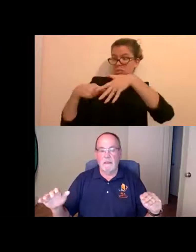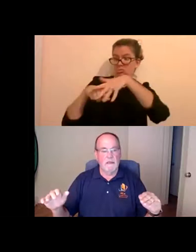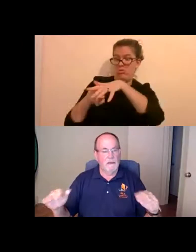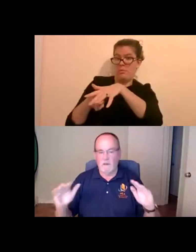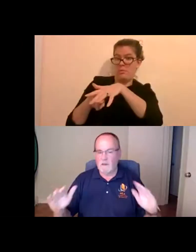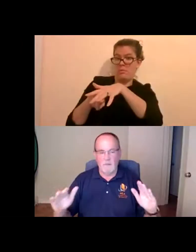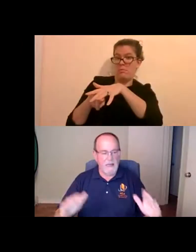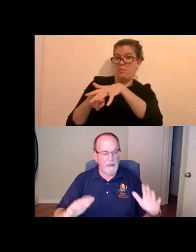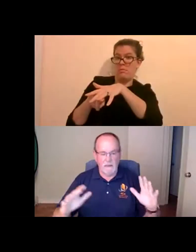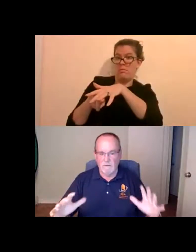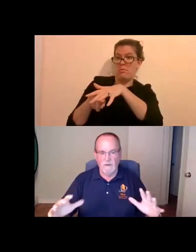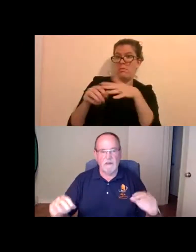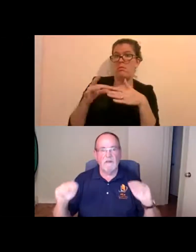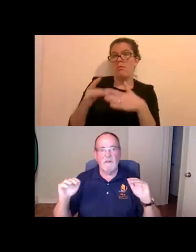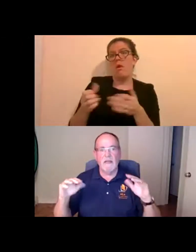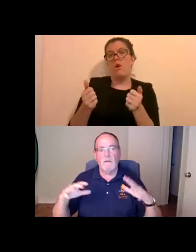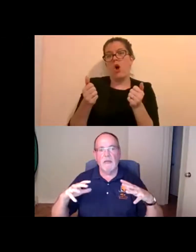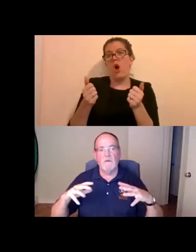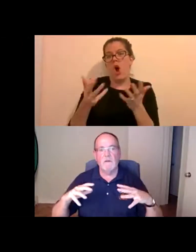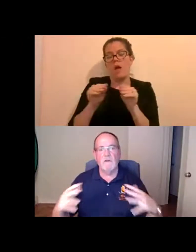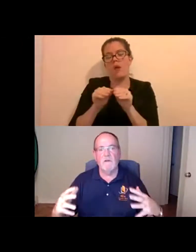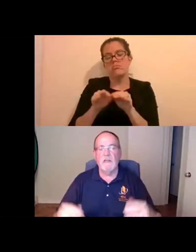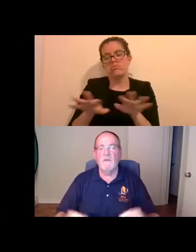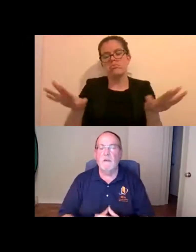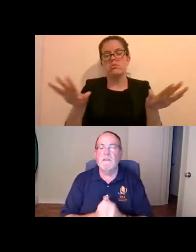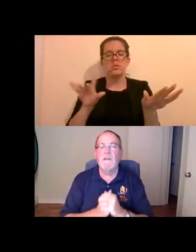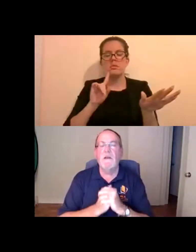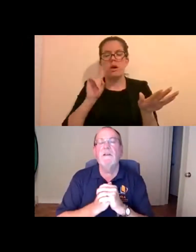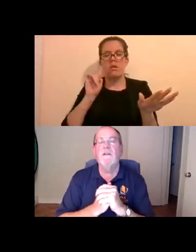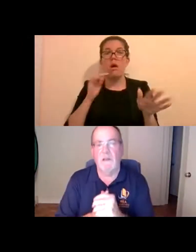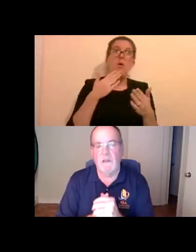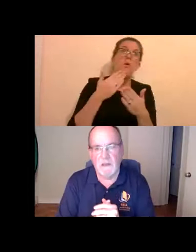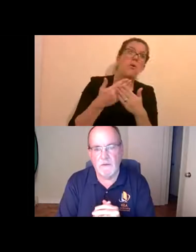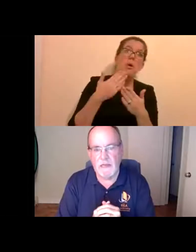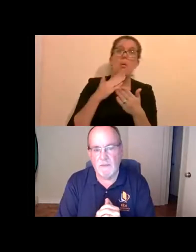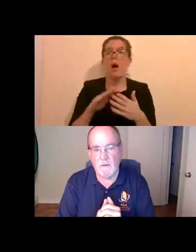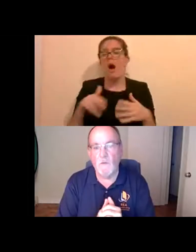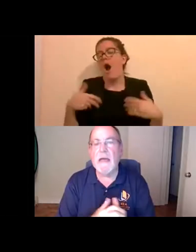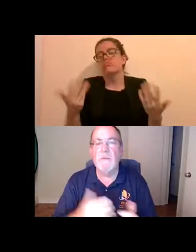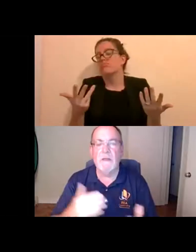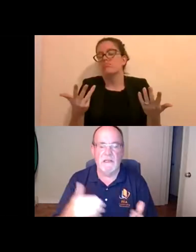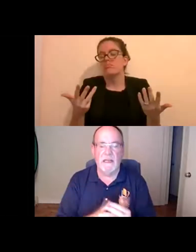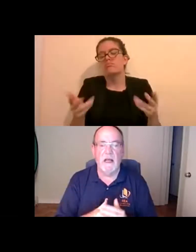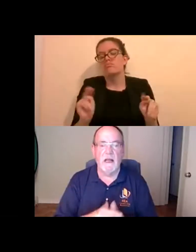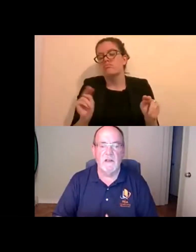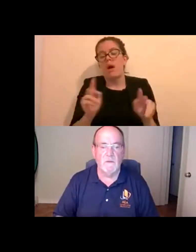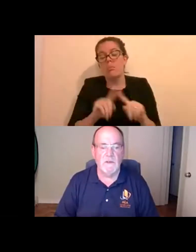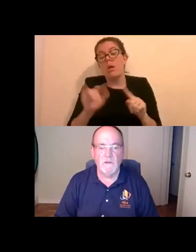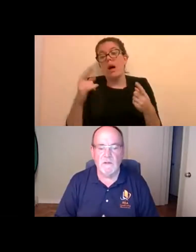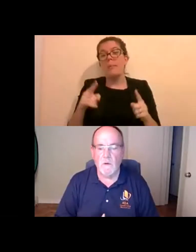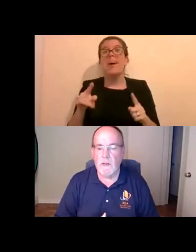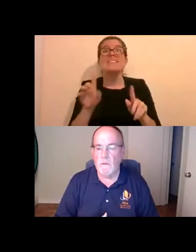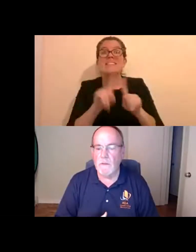Okay, good, bad, indifferent. It's still that was a huge change, but it wasn't the only change that was happening. Rapidly, technology